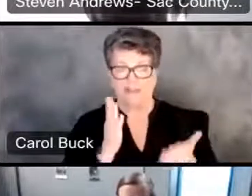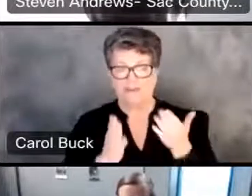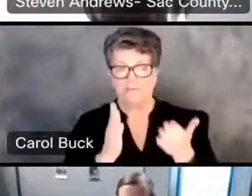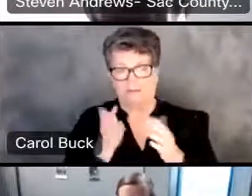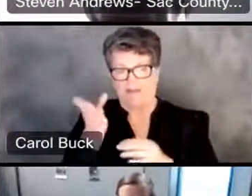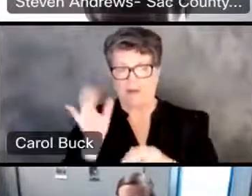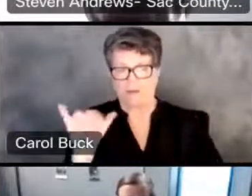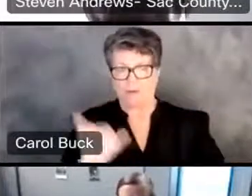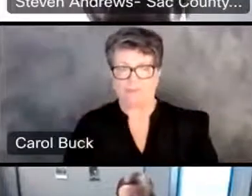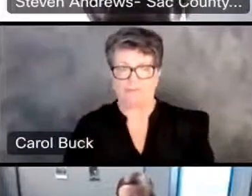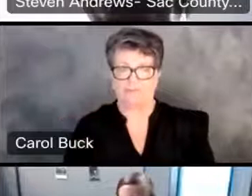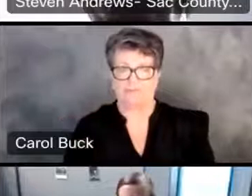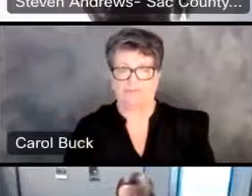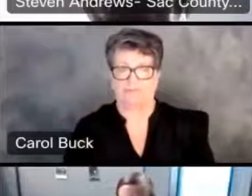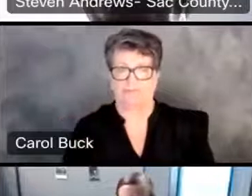there.